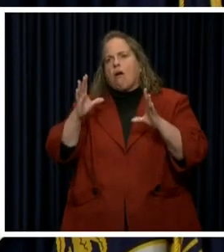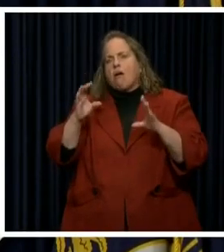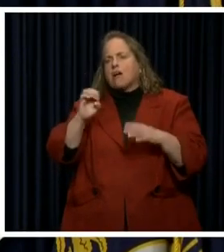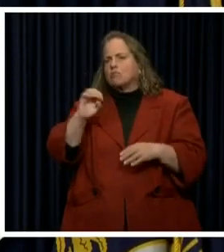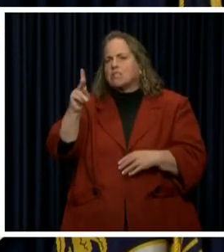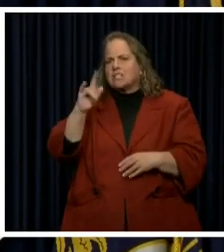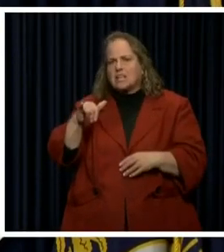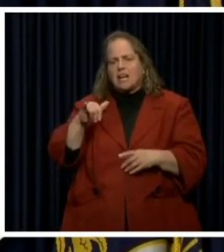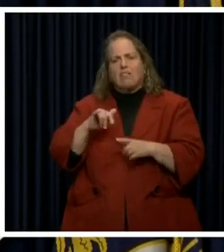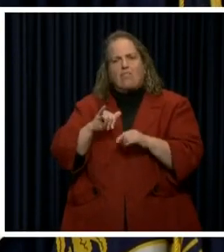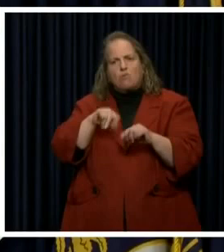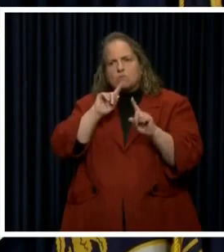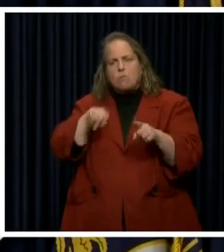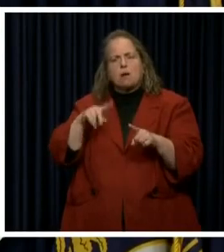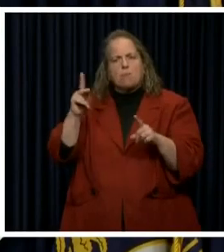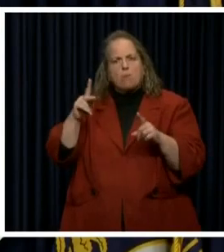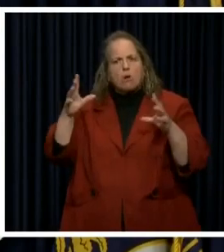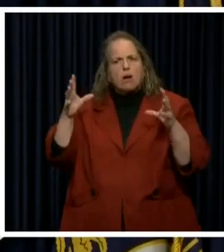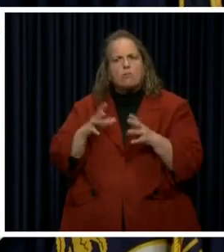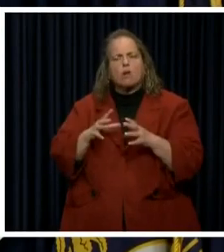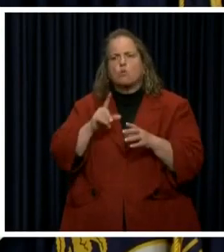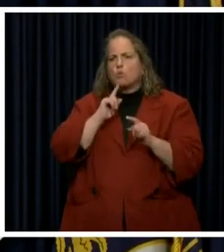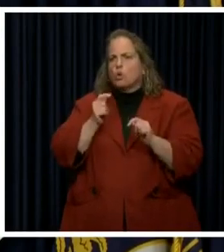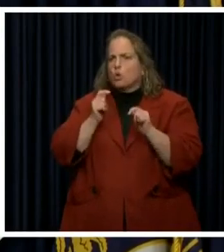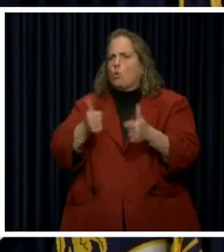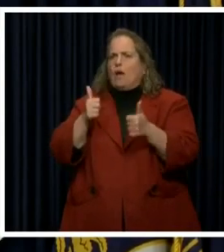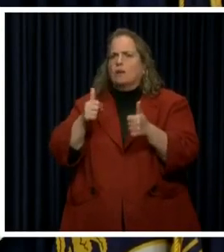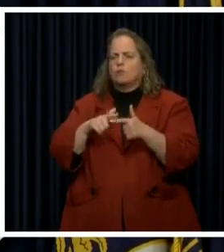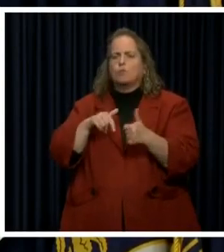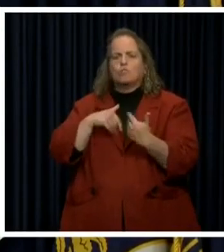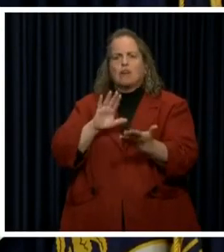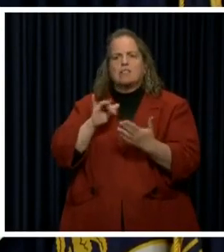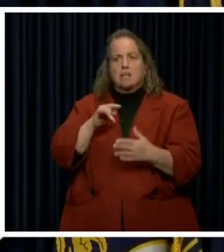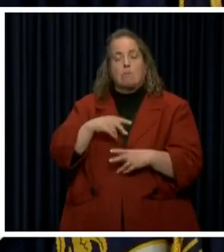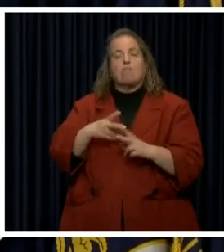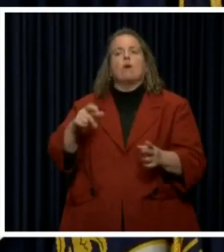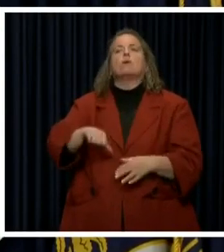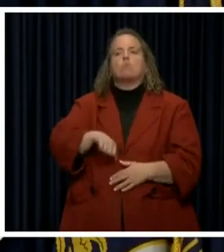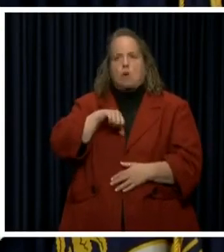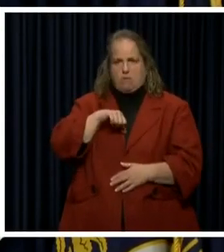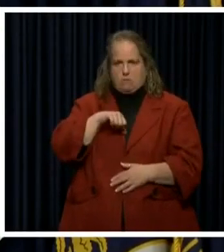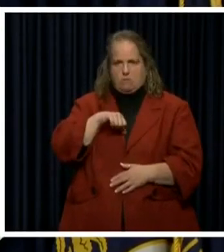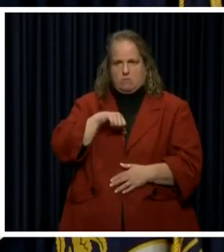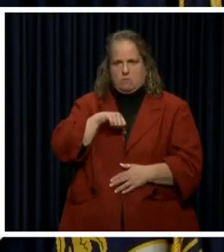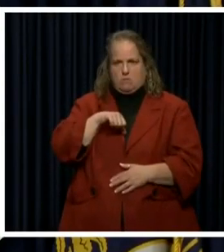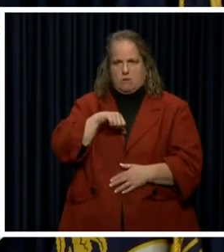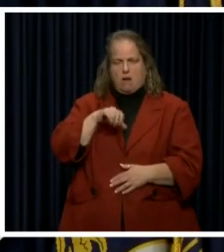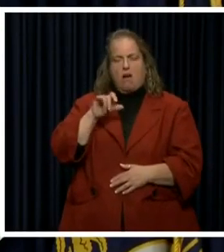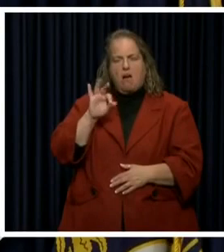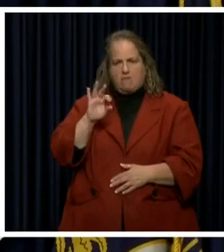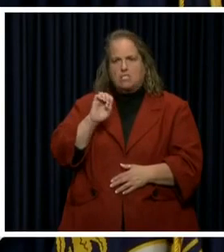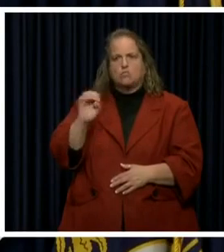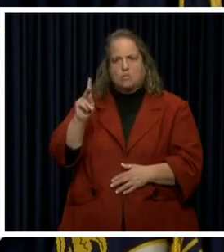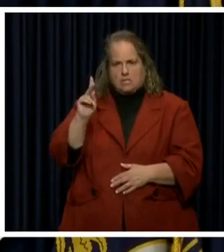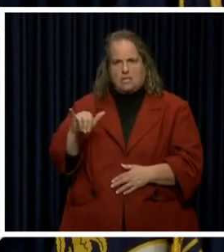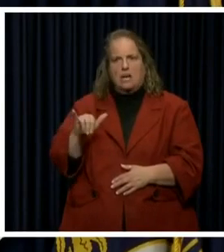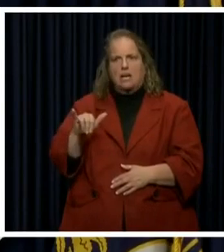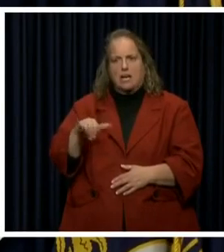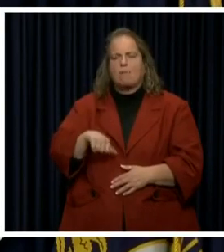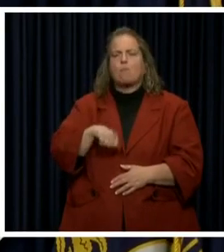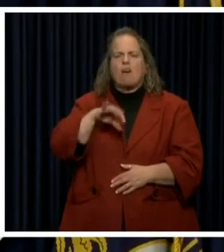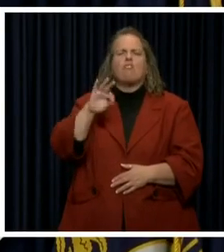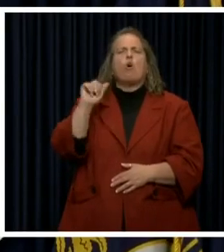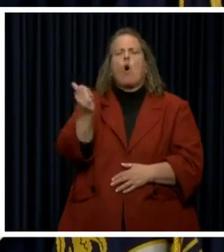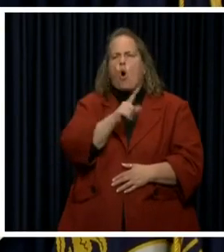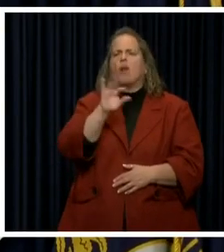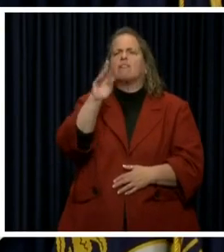to it, and whose people have come together, really quickly to address this. And I'm really proud of Eastern Kentucky. I'm proud of all